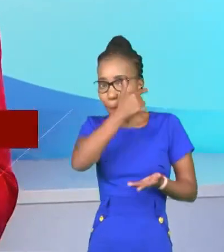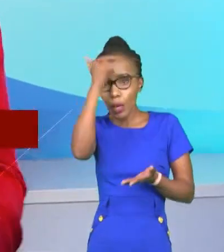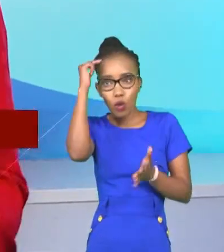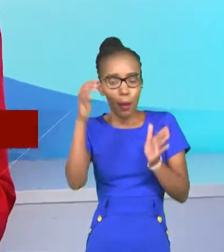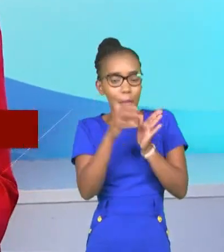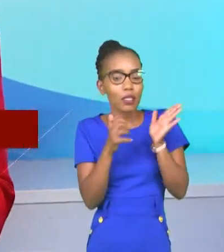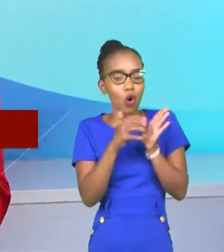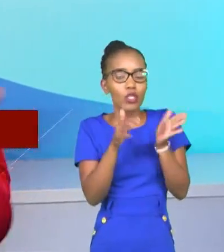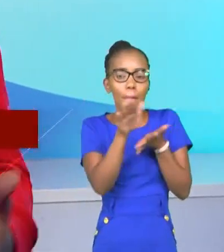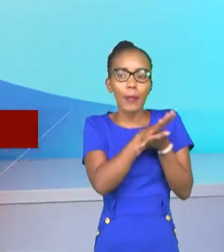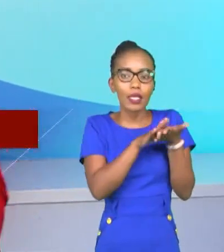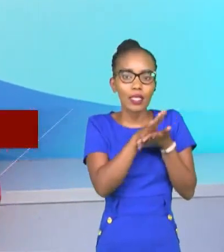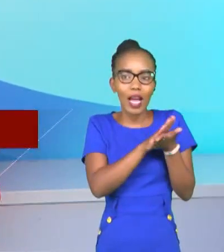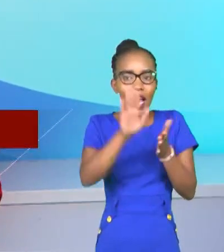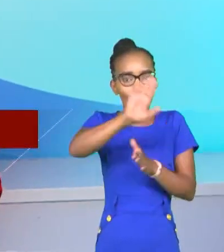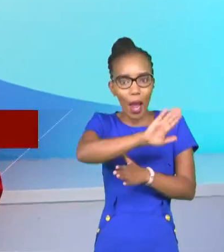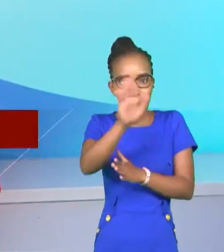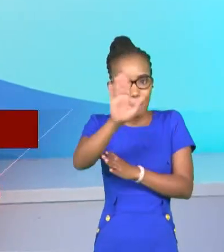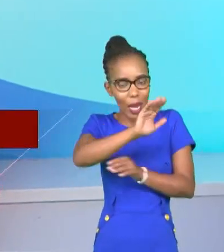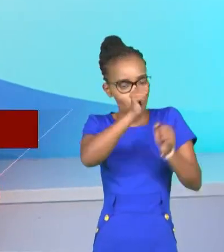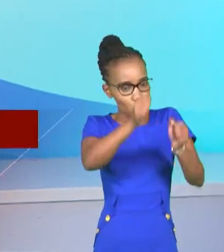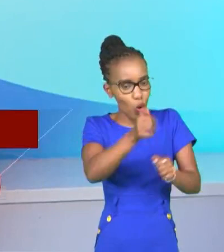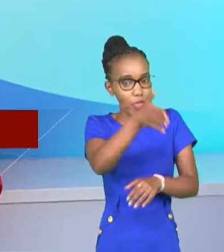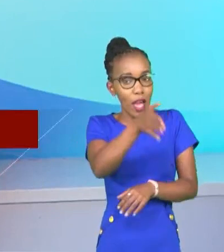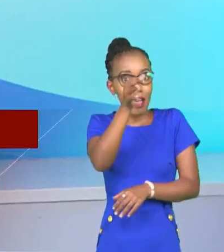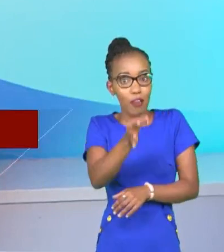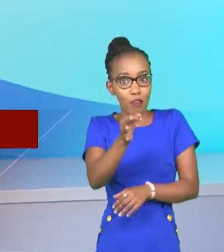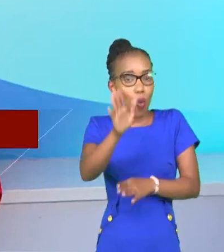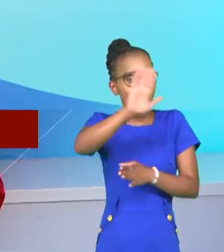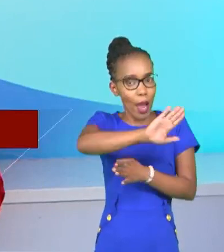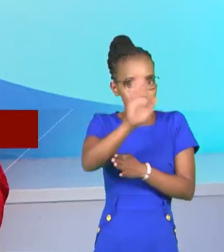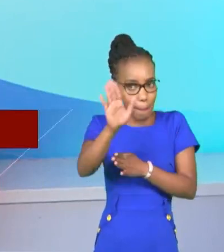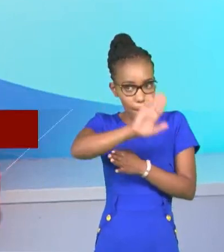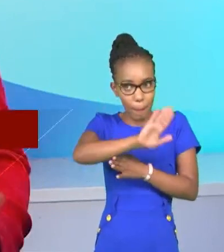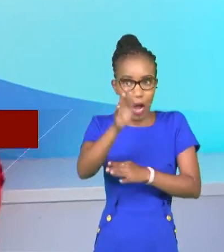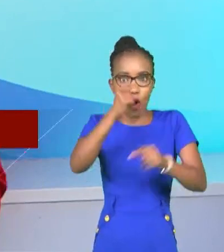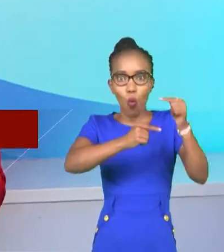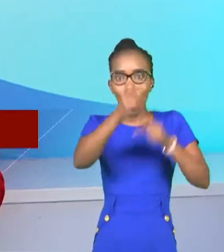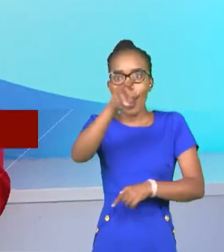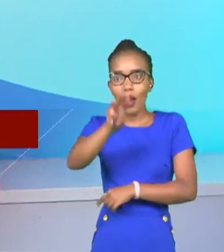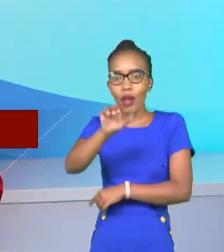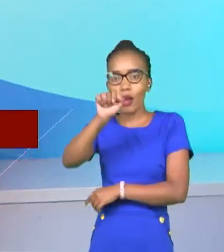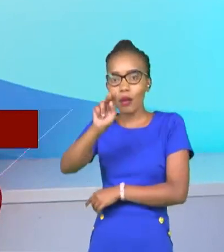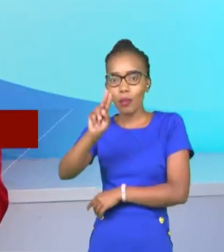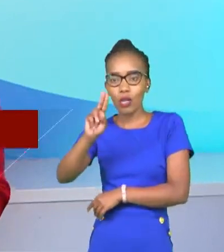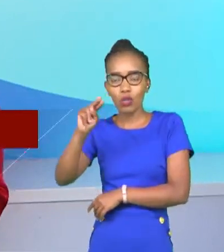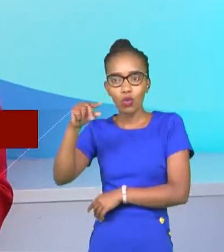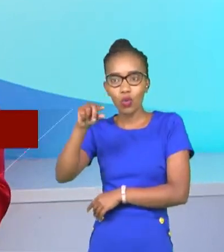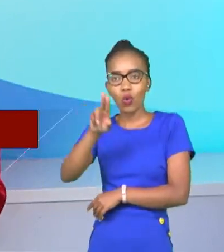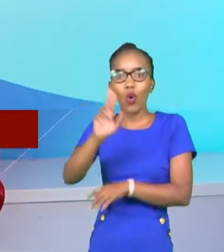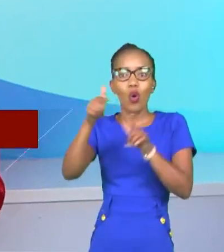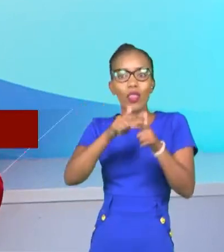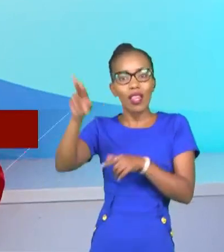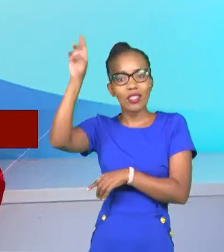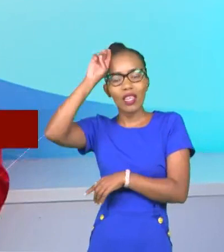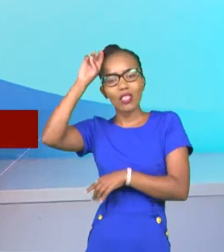is basically a Wiper stronghold. If Wiper went out and won in Matungu, then I'll say that is a reason to